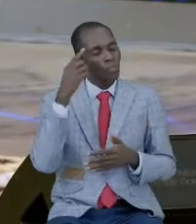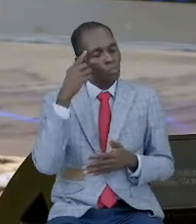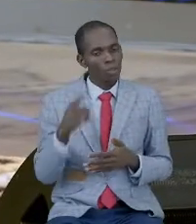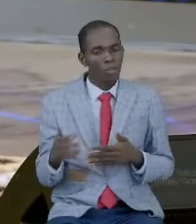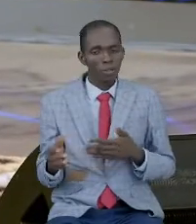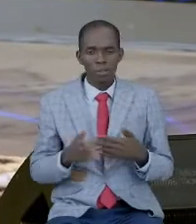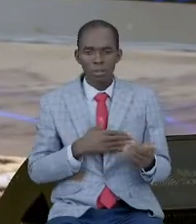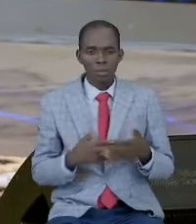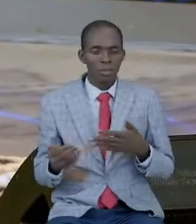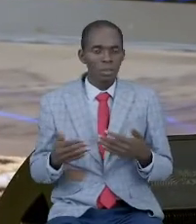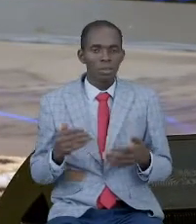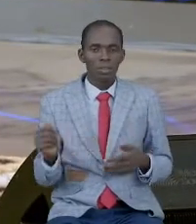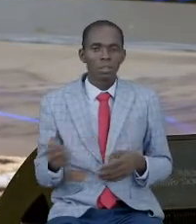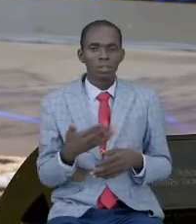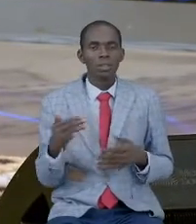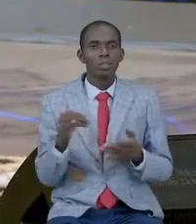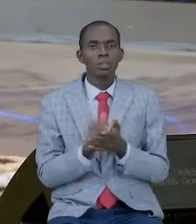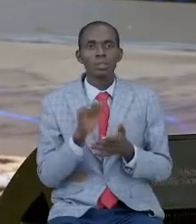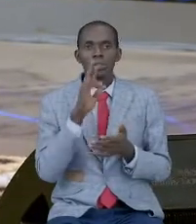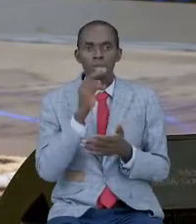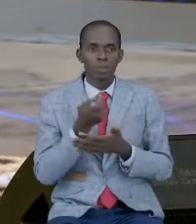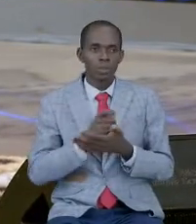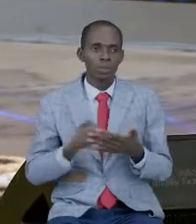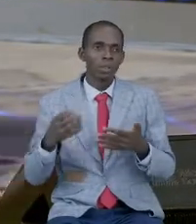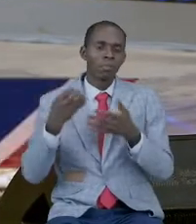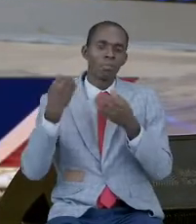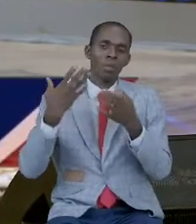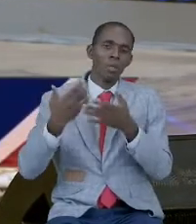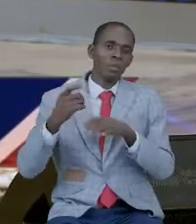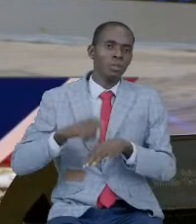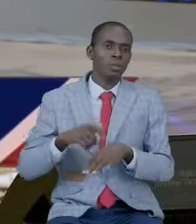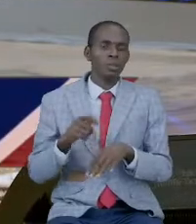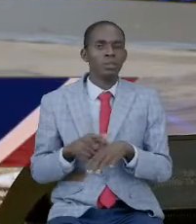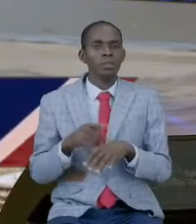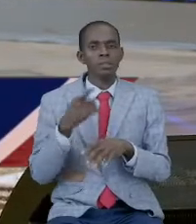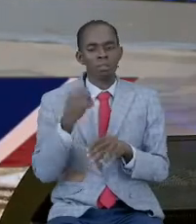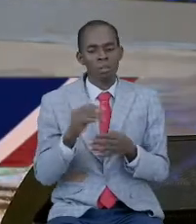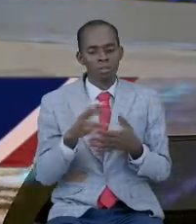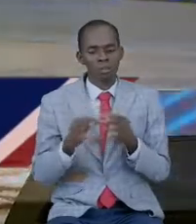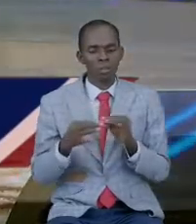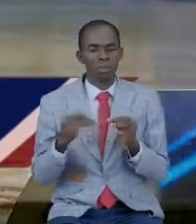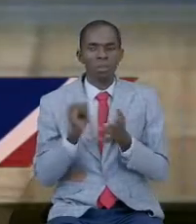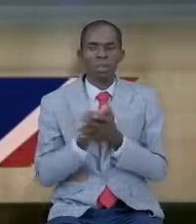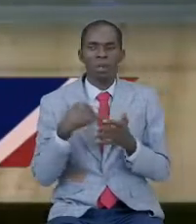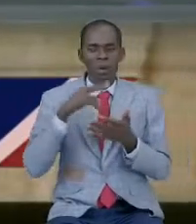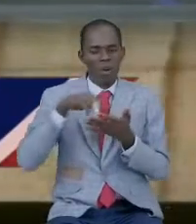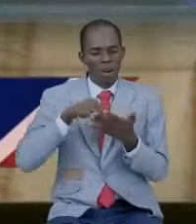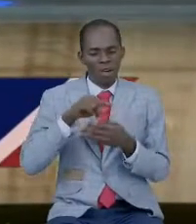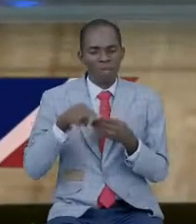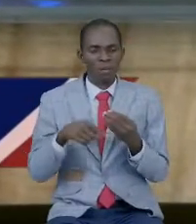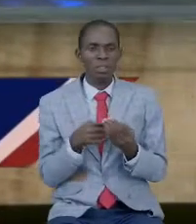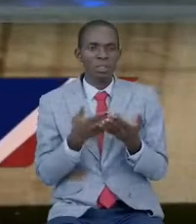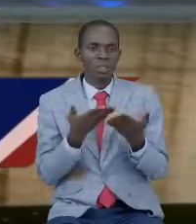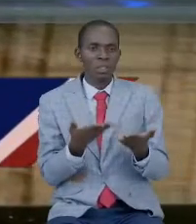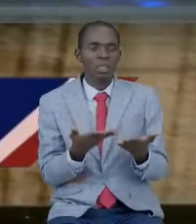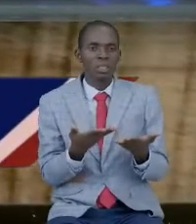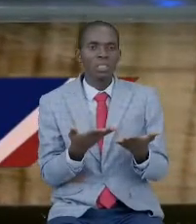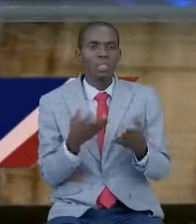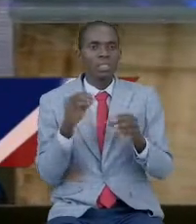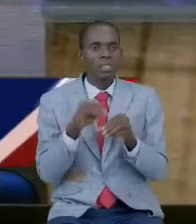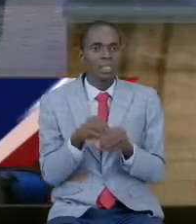whatsoever things were written aforetime, the stories that were read about